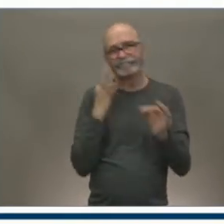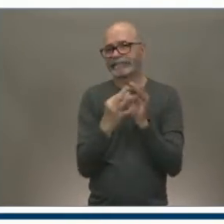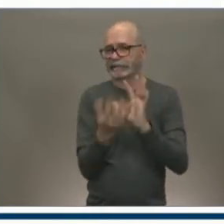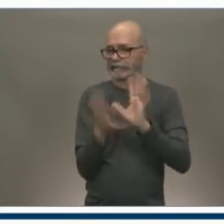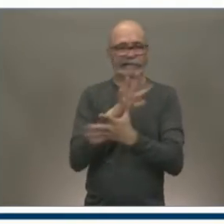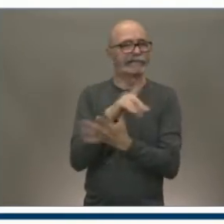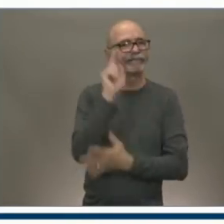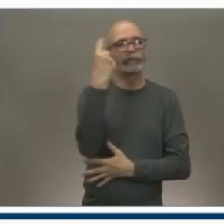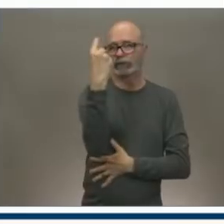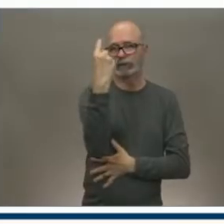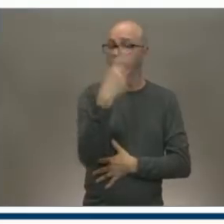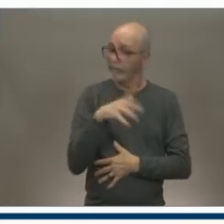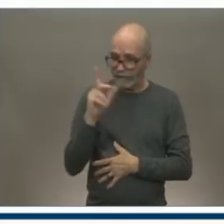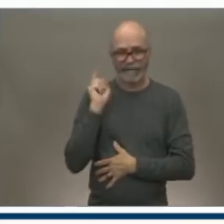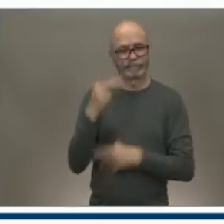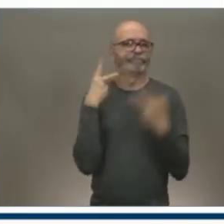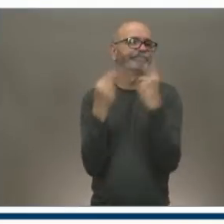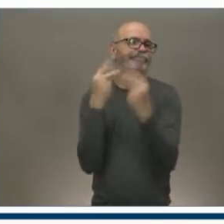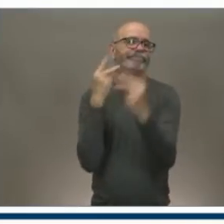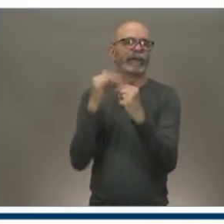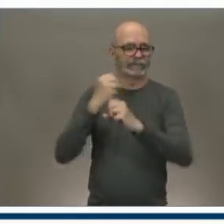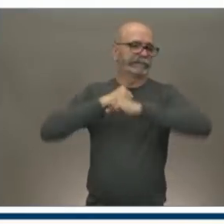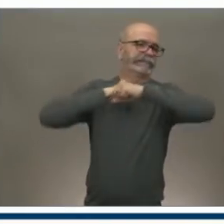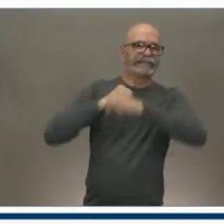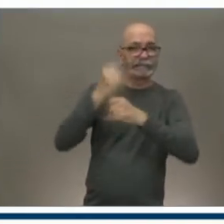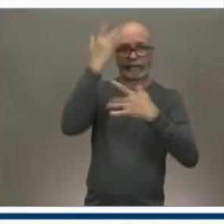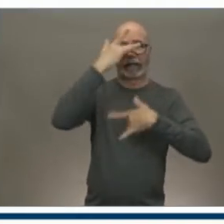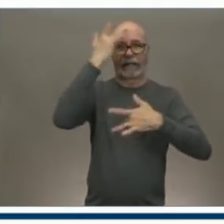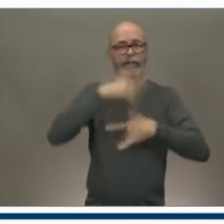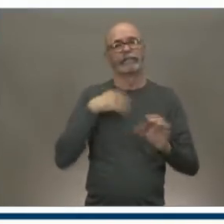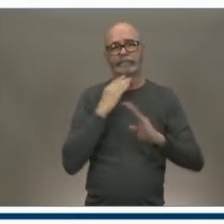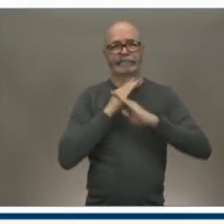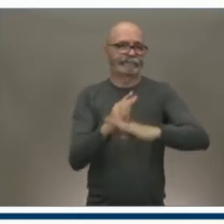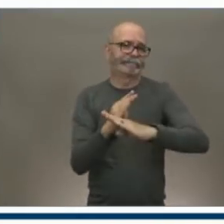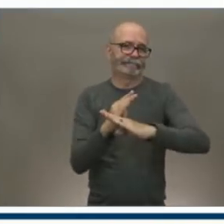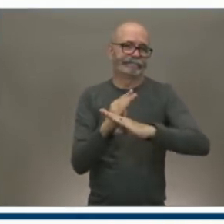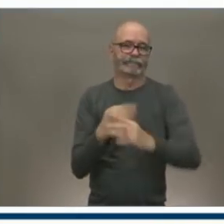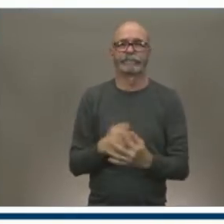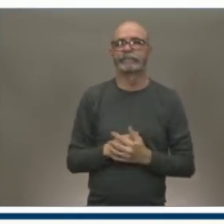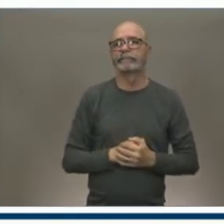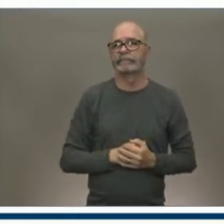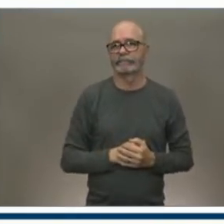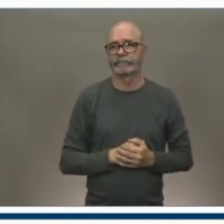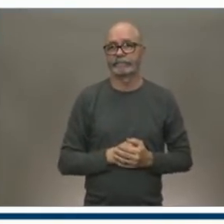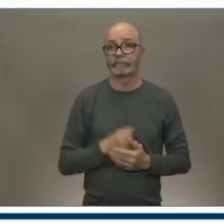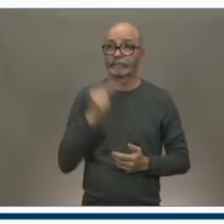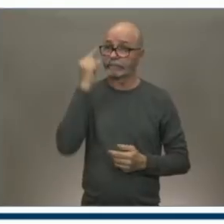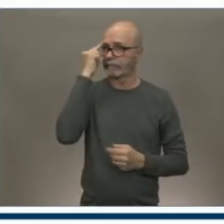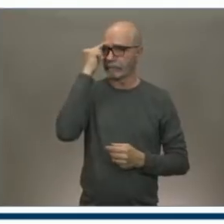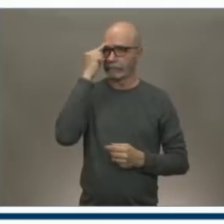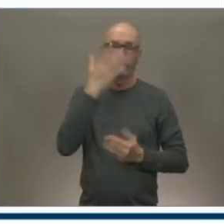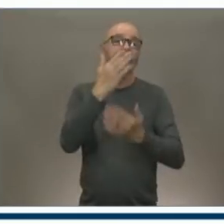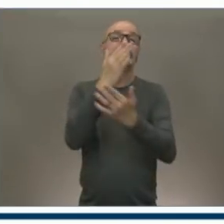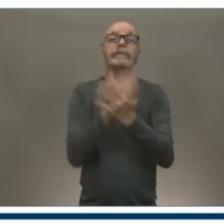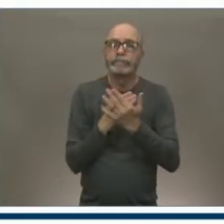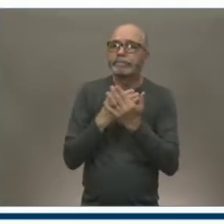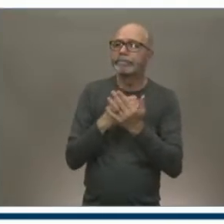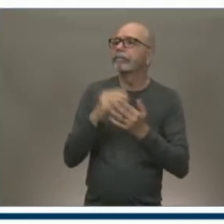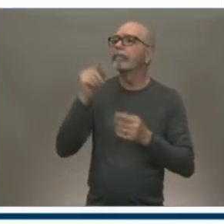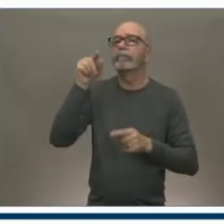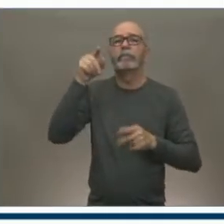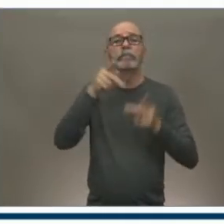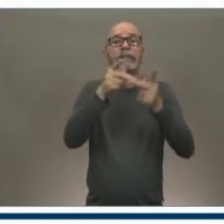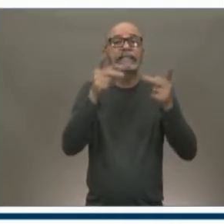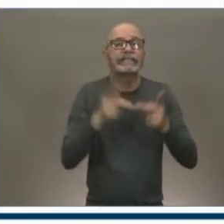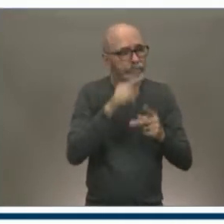them. Doing that protects all the rest of us. We also have some specific work sites that are based on the